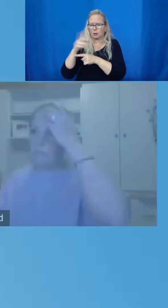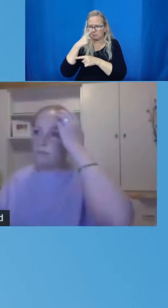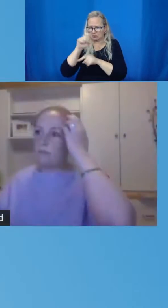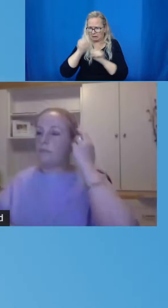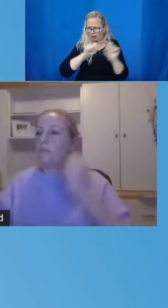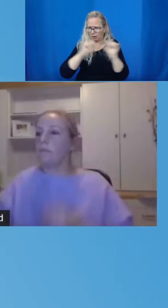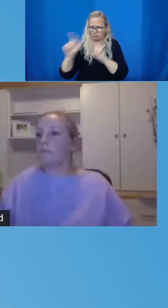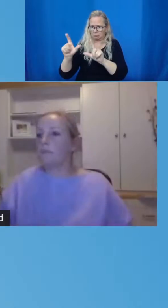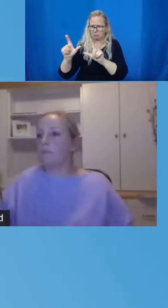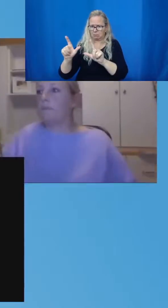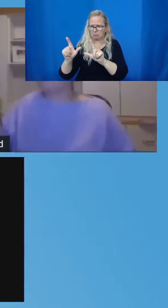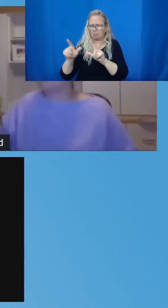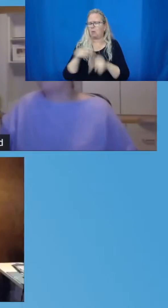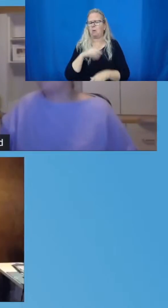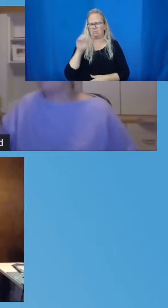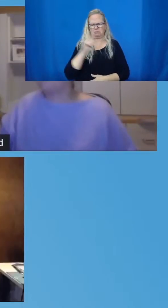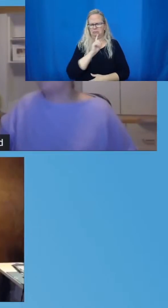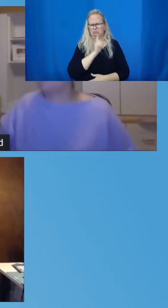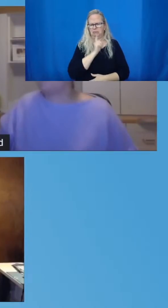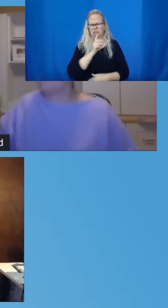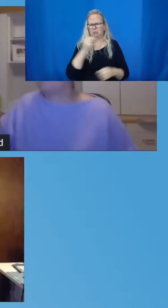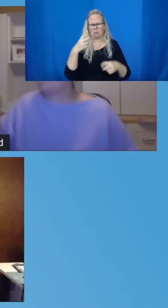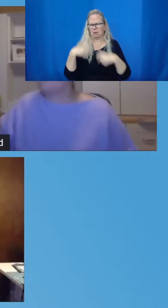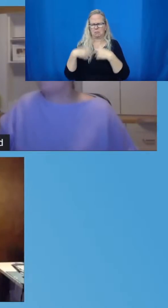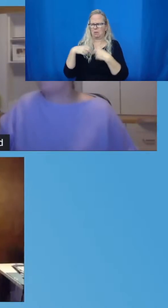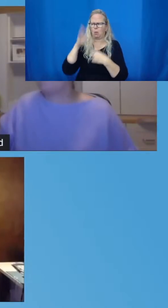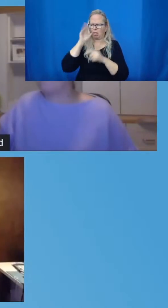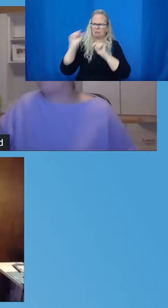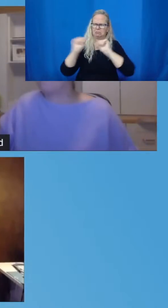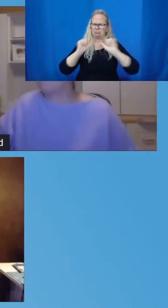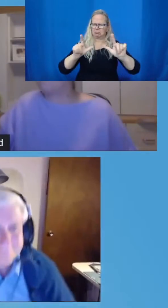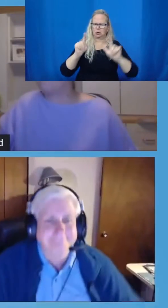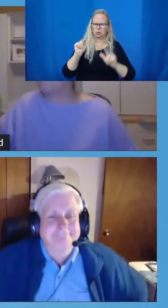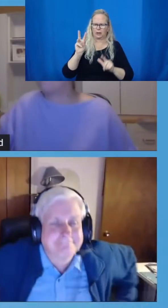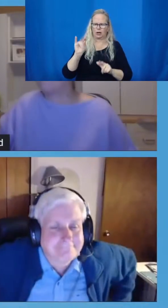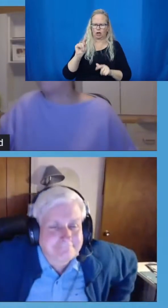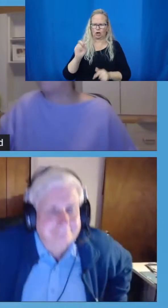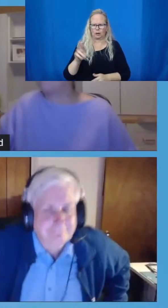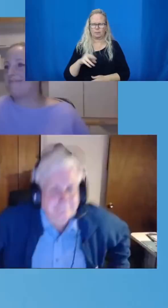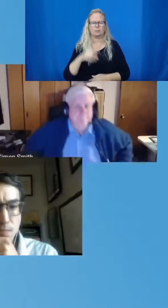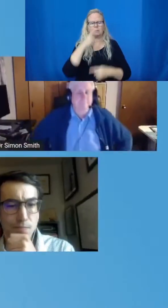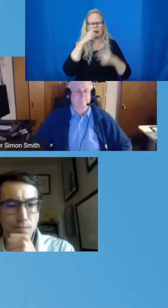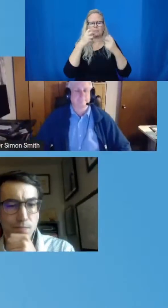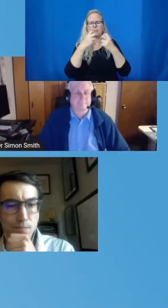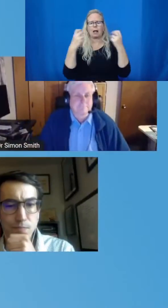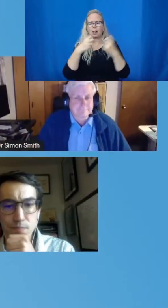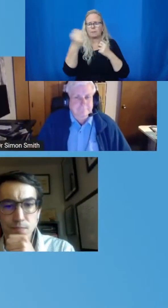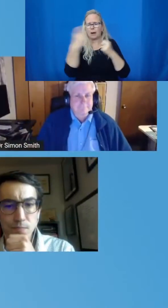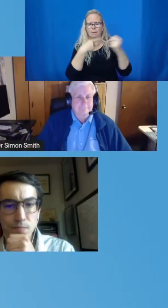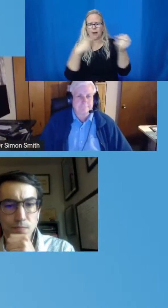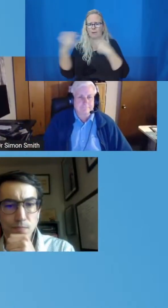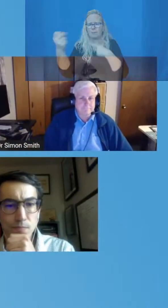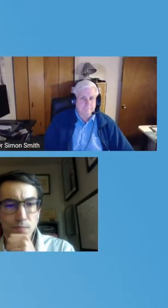Thank you so very much. I'm going to bring everybody back into our conversation as we say goodbye today.